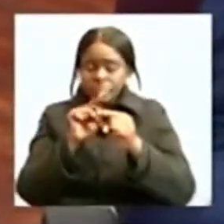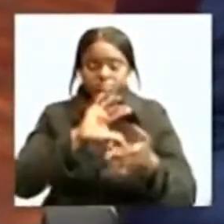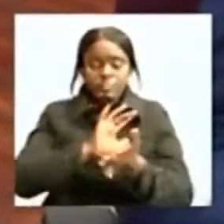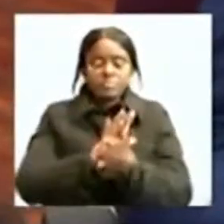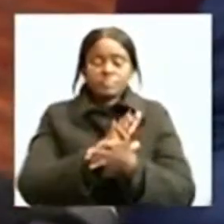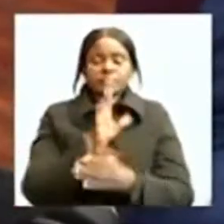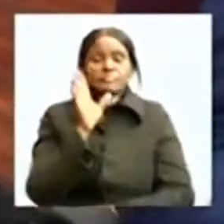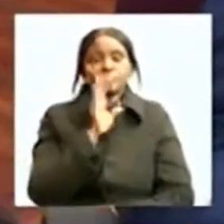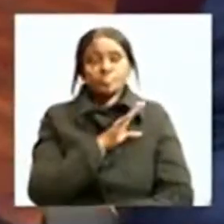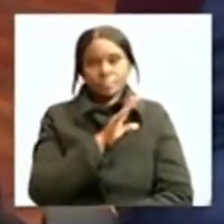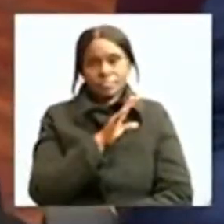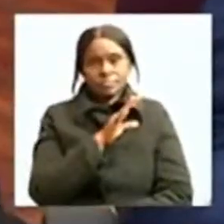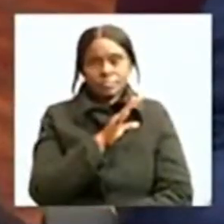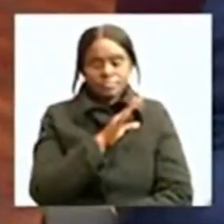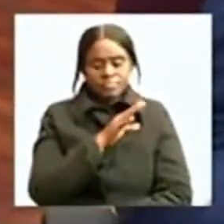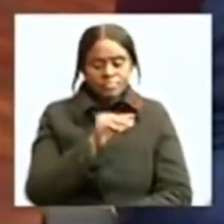exhausted.